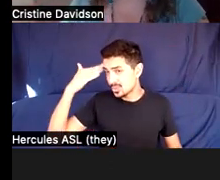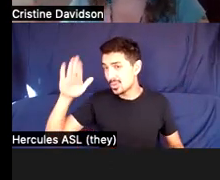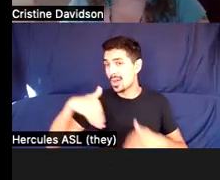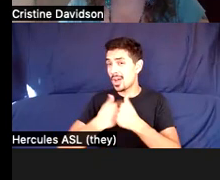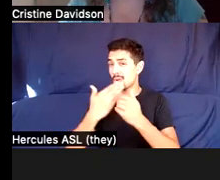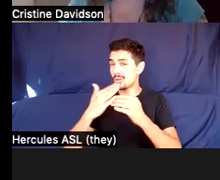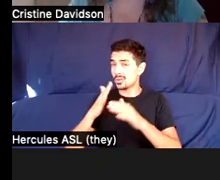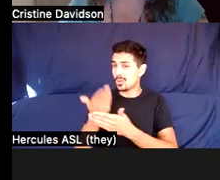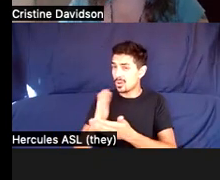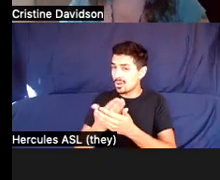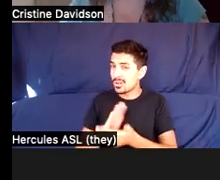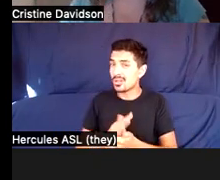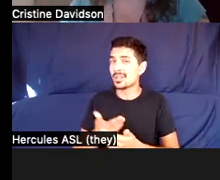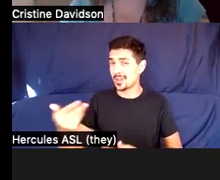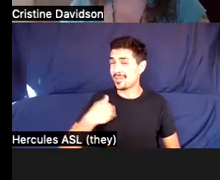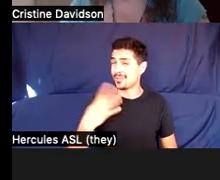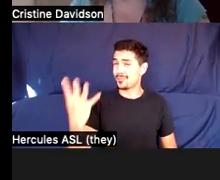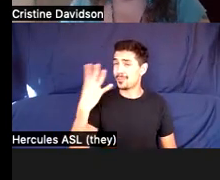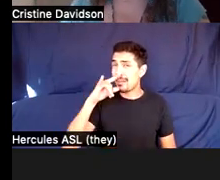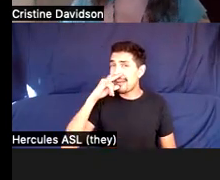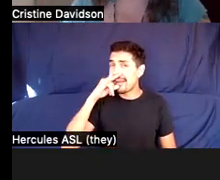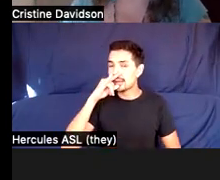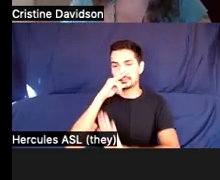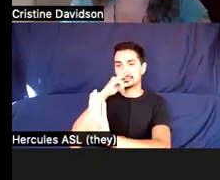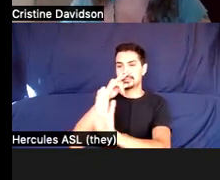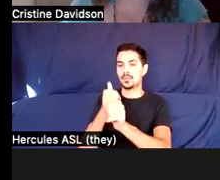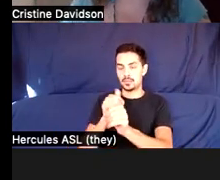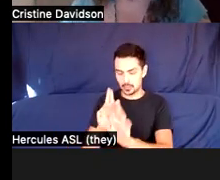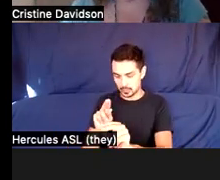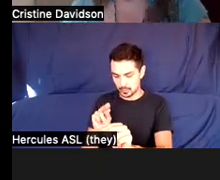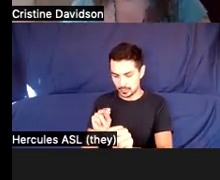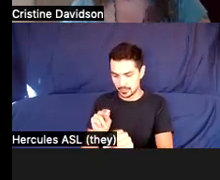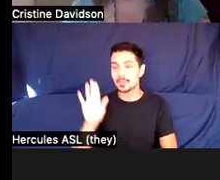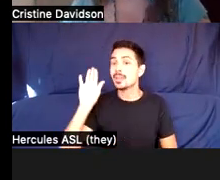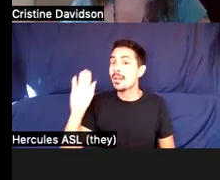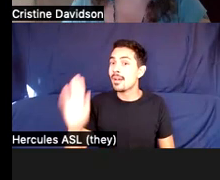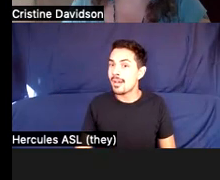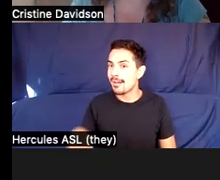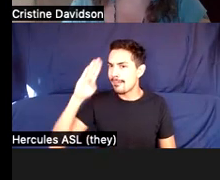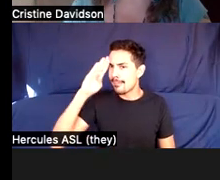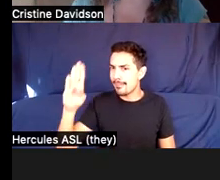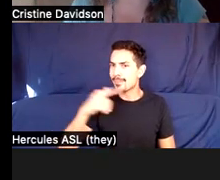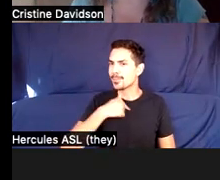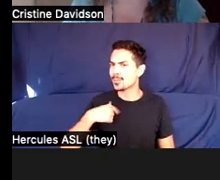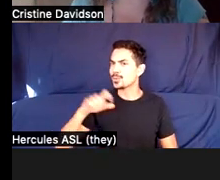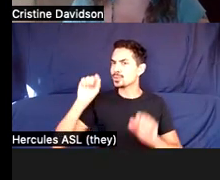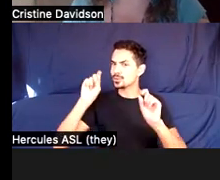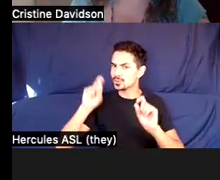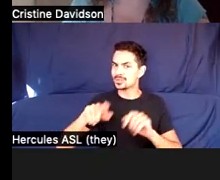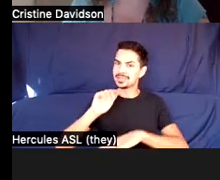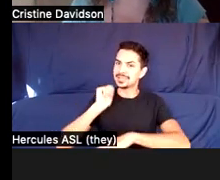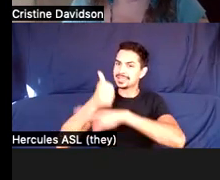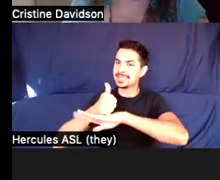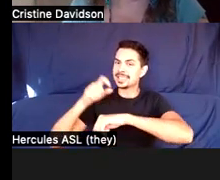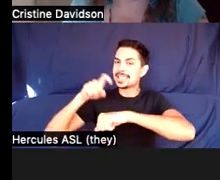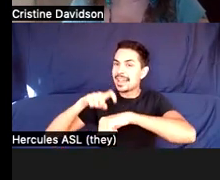kids, how come you don't know how to cook, right? But saying, hey, we should have a set aside some time where we can all